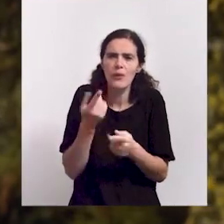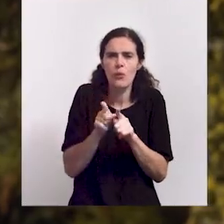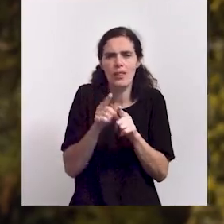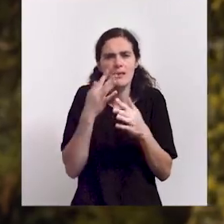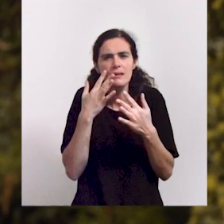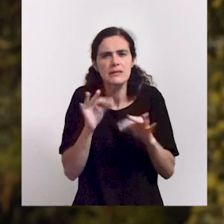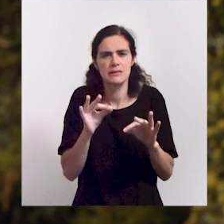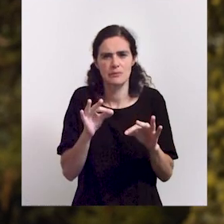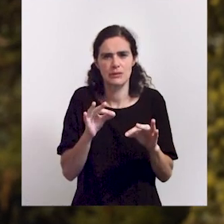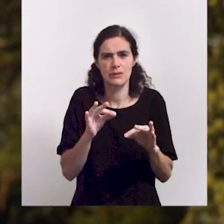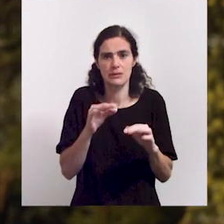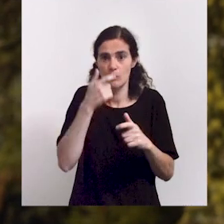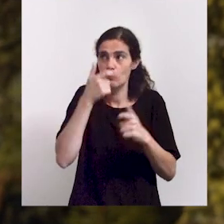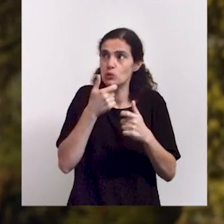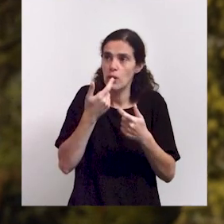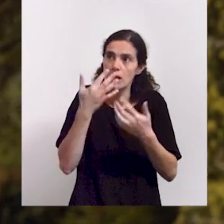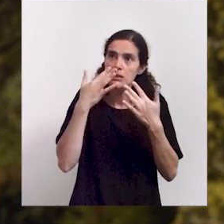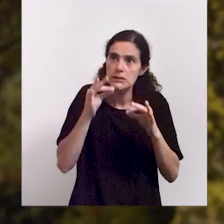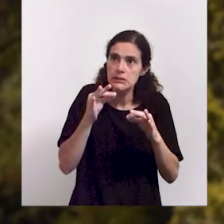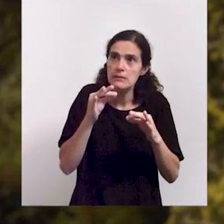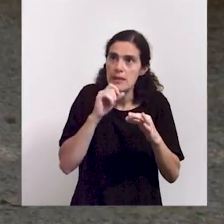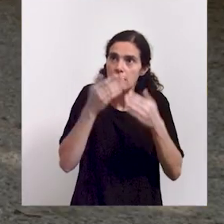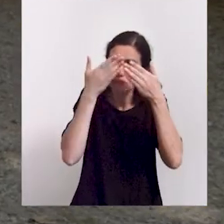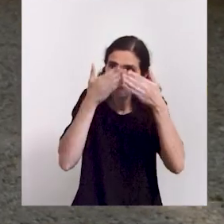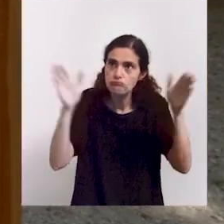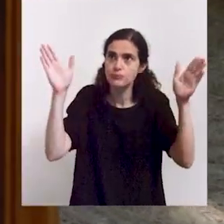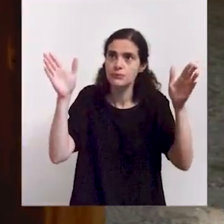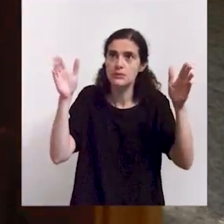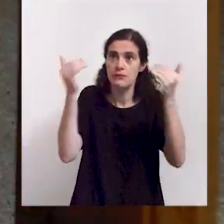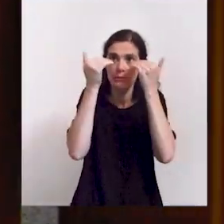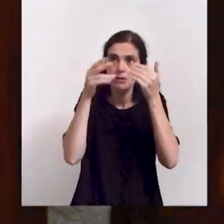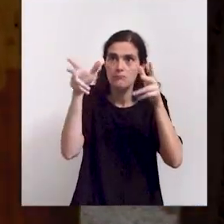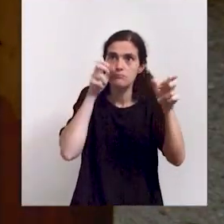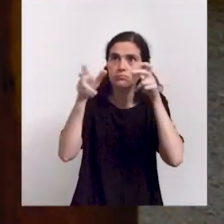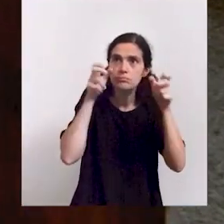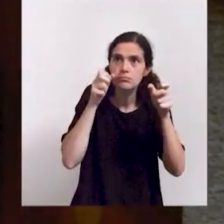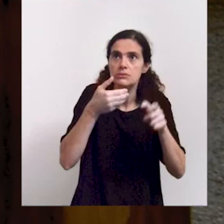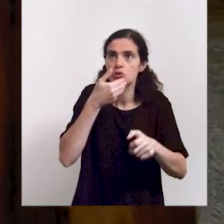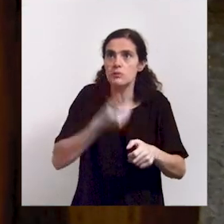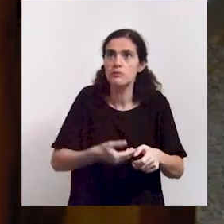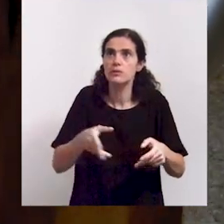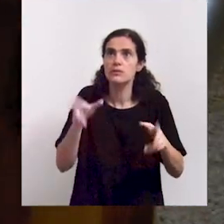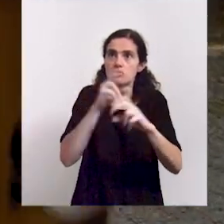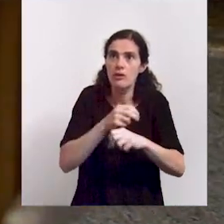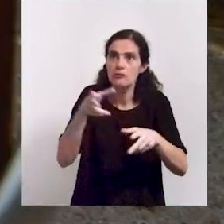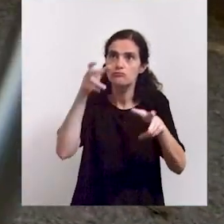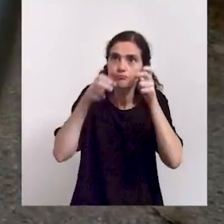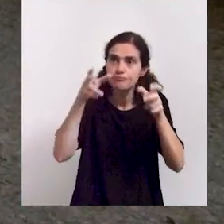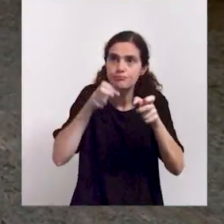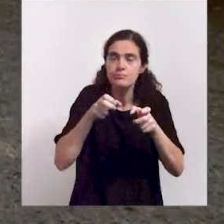information, to receive new experience, to defy your certitudes. And in many